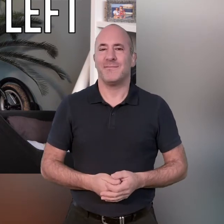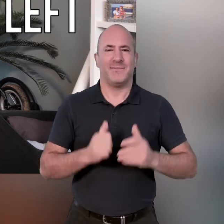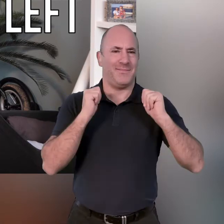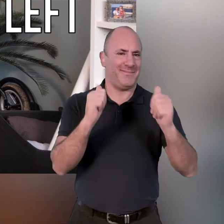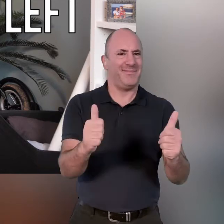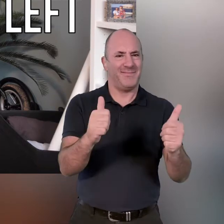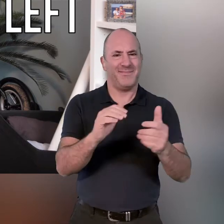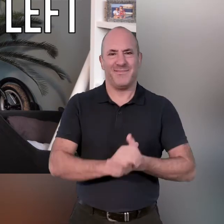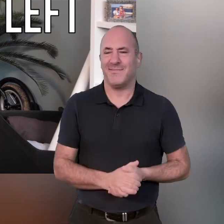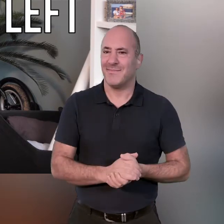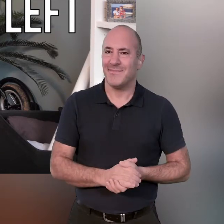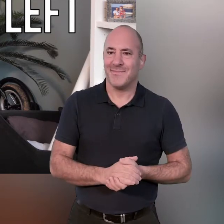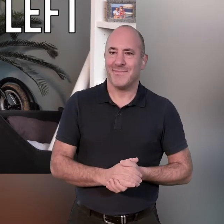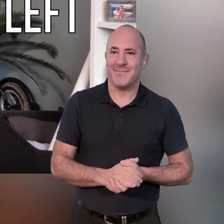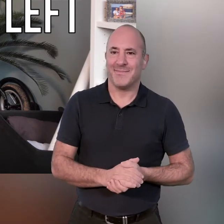Good stuff.